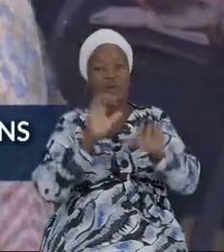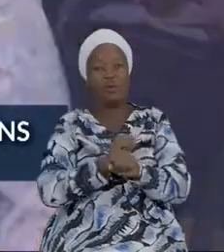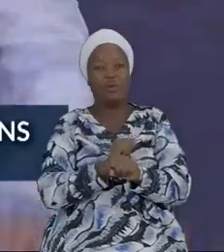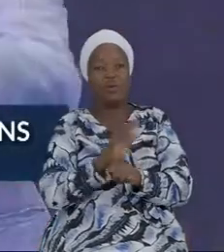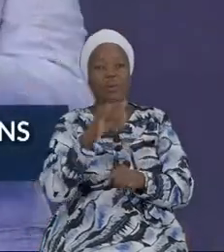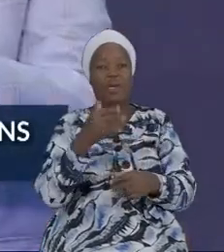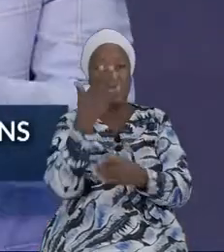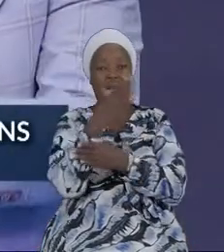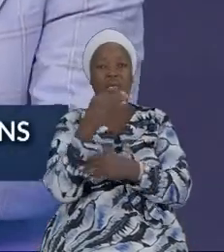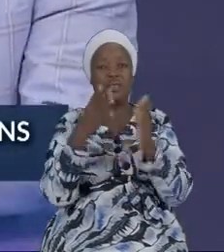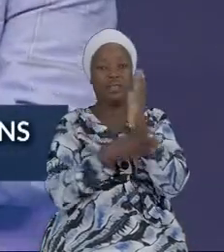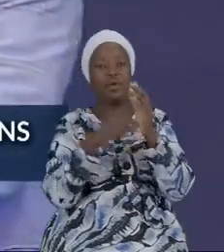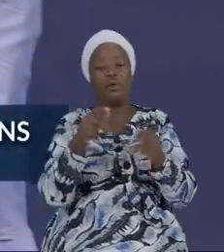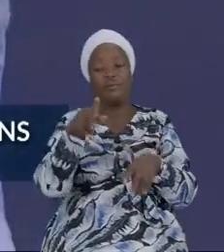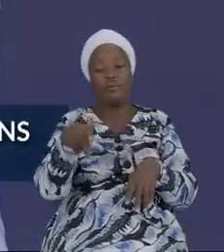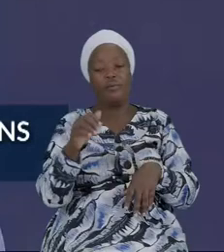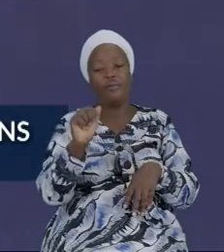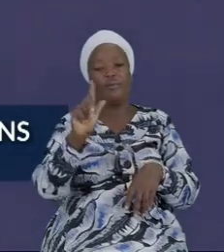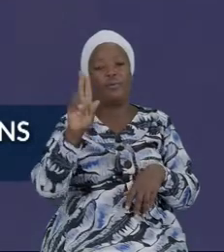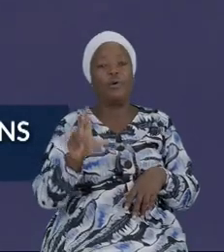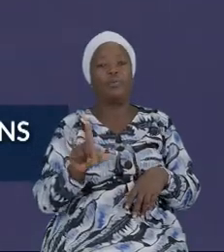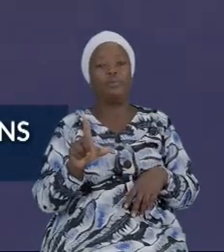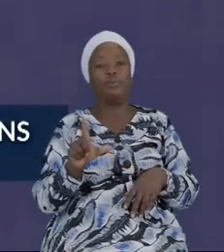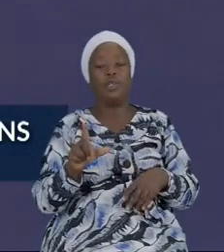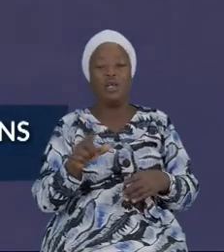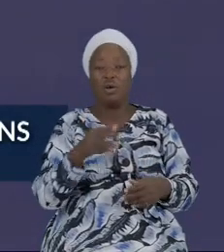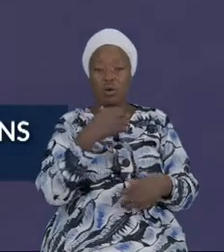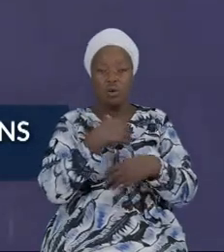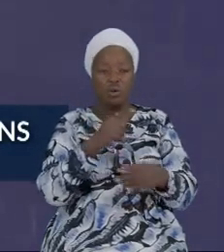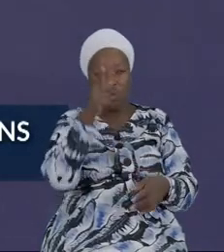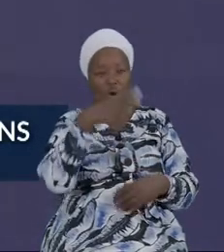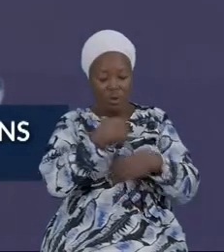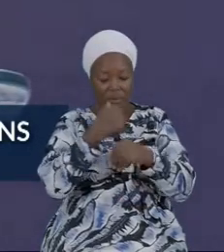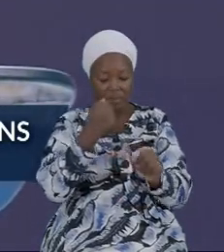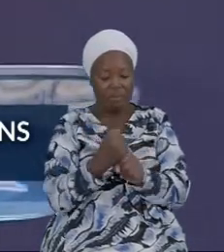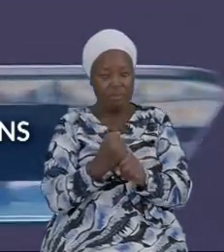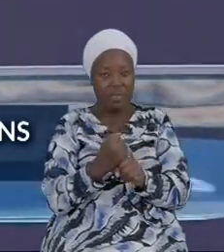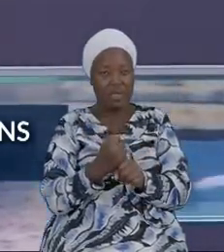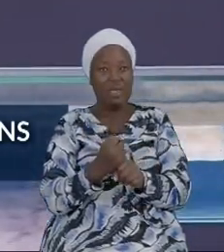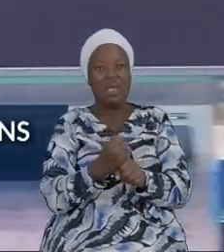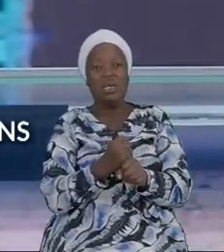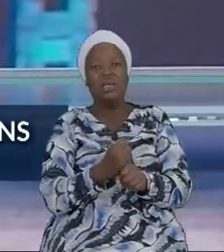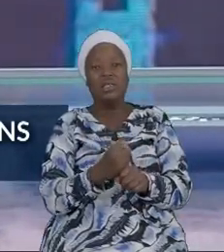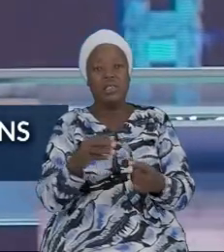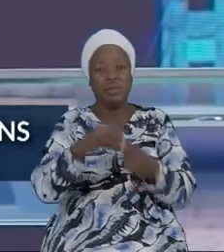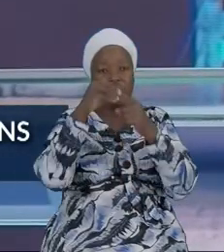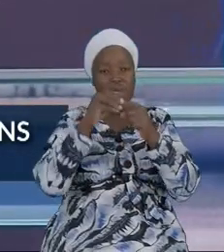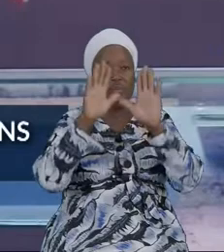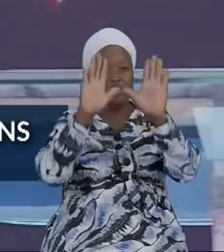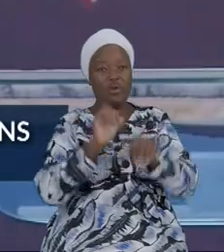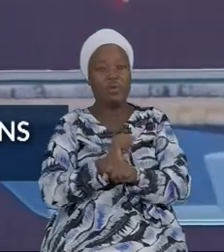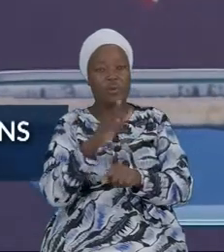Paul. God wrought special miracles by the hand of Paul. And